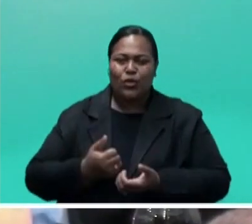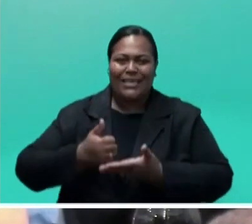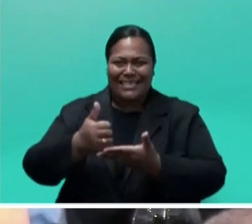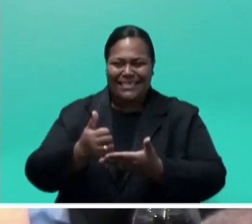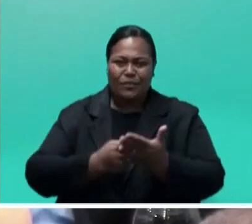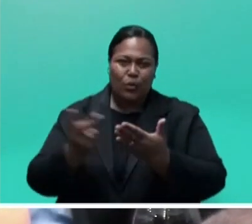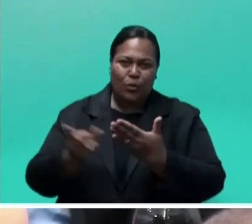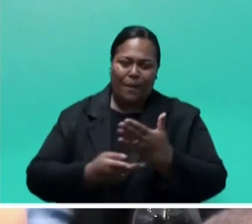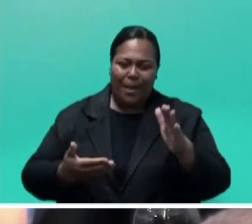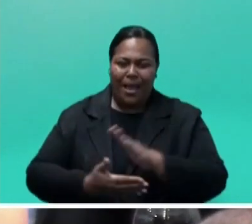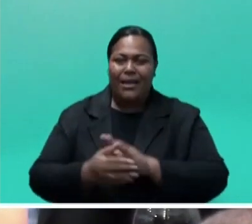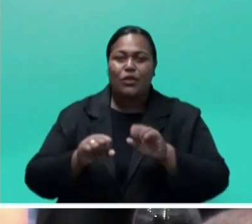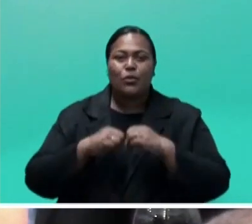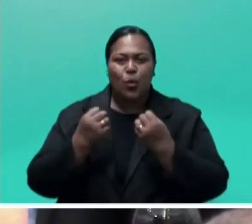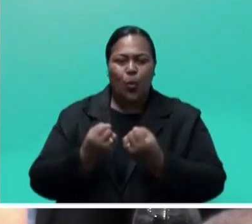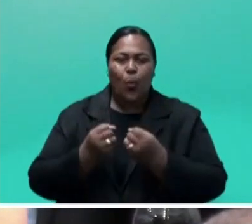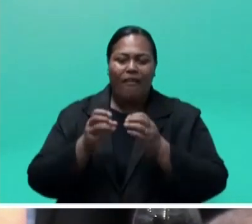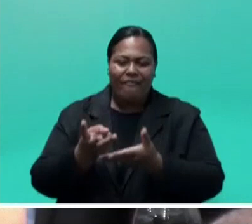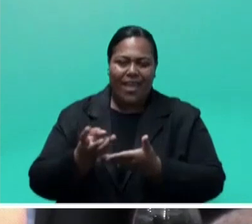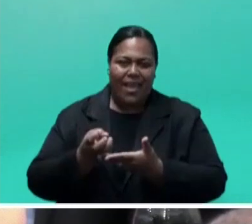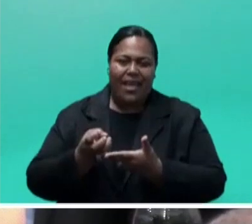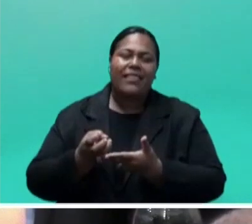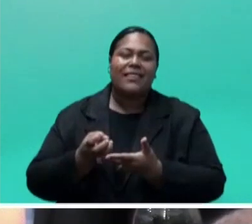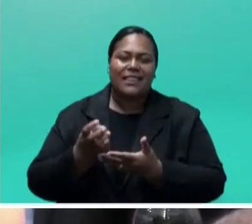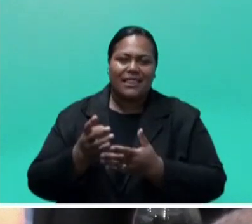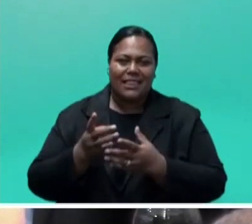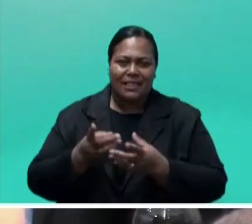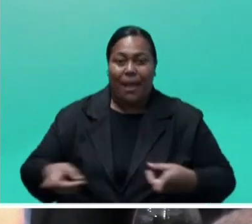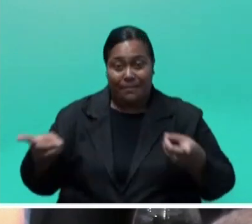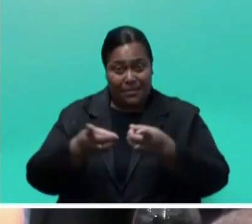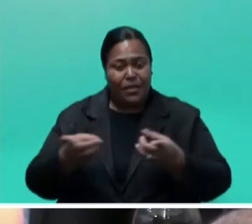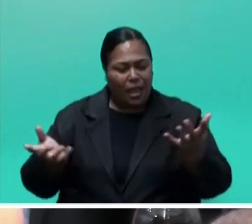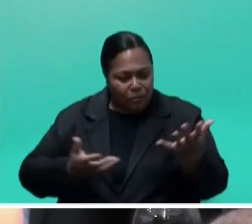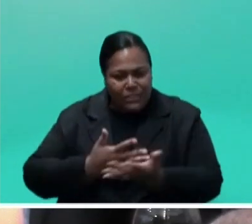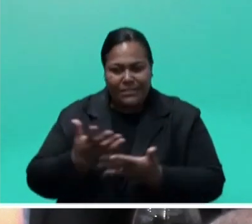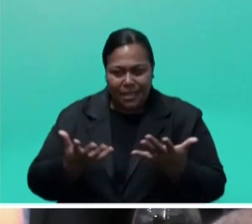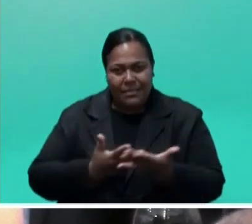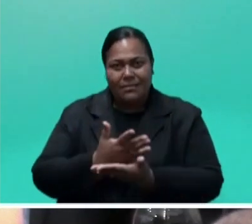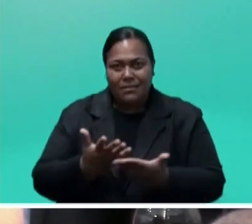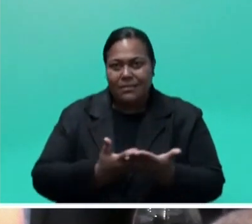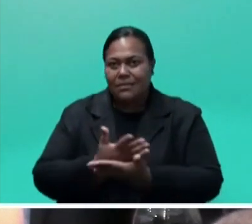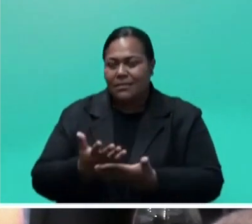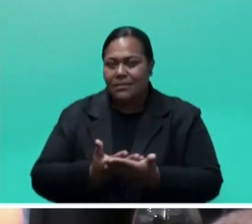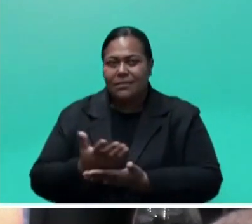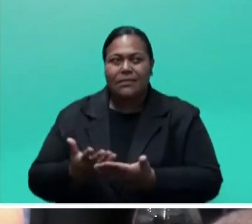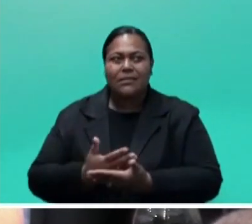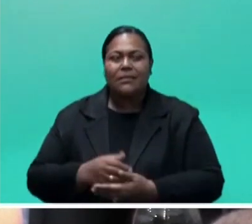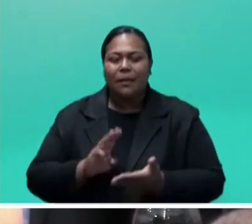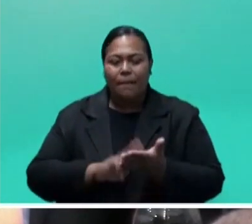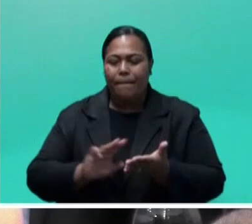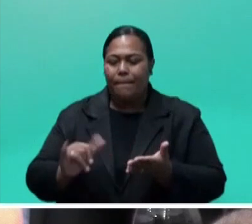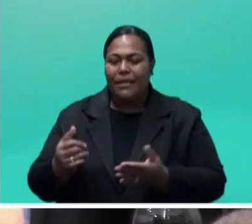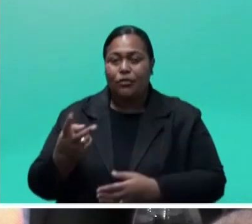Department of Social Welfare, which you're aware of. Now, following that extensive consultation, in May